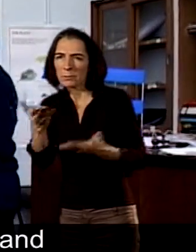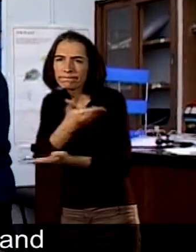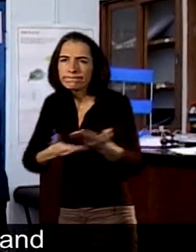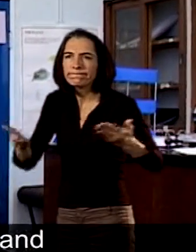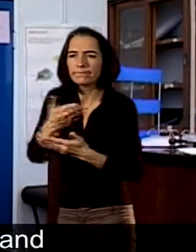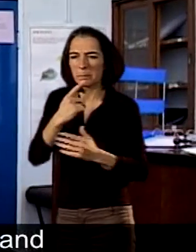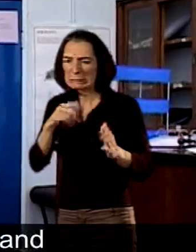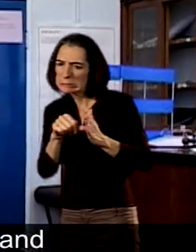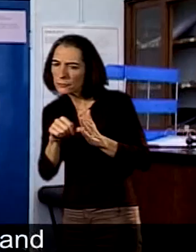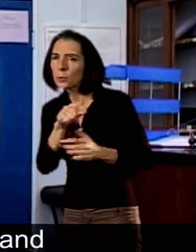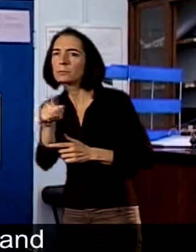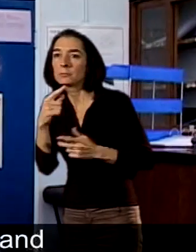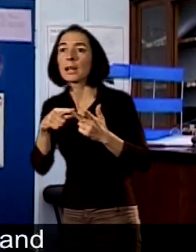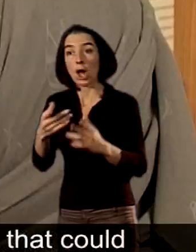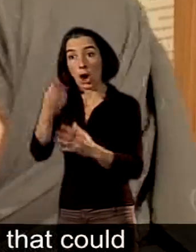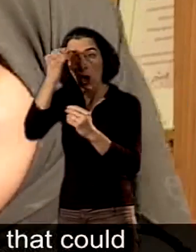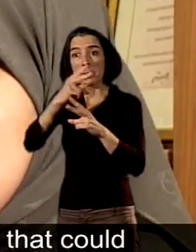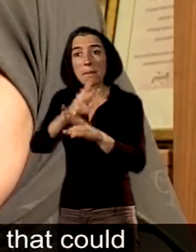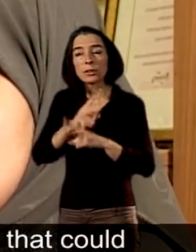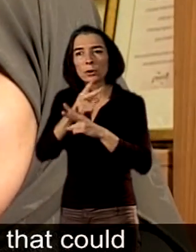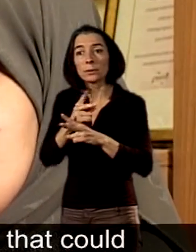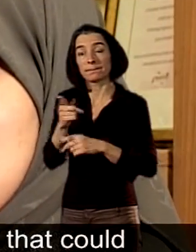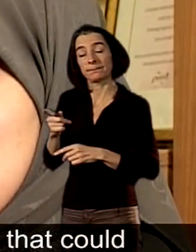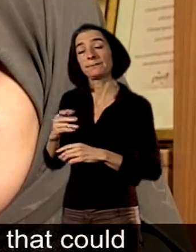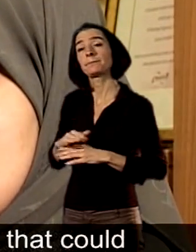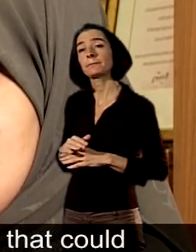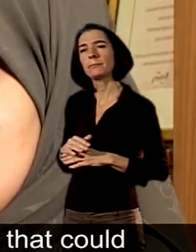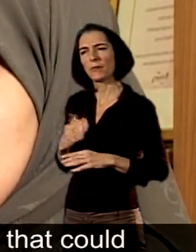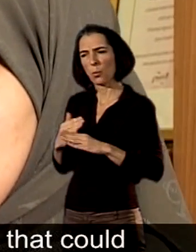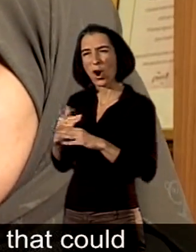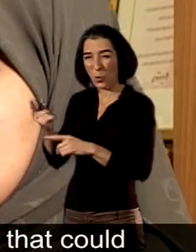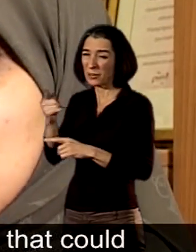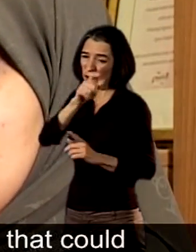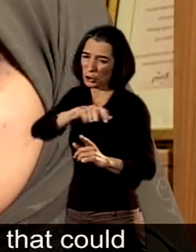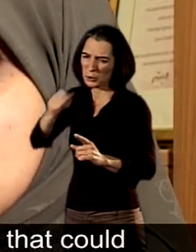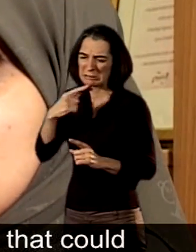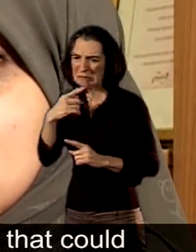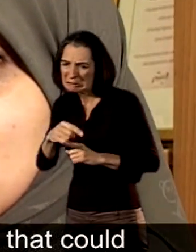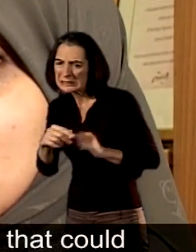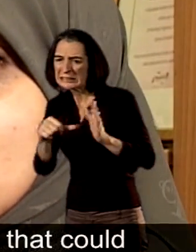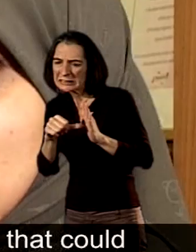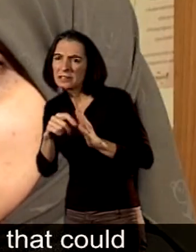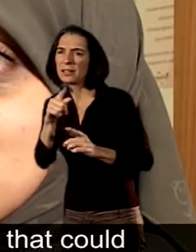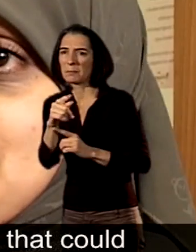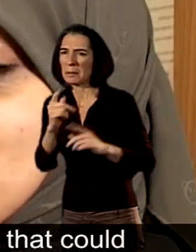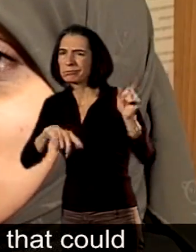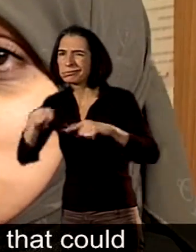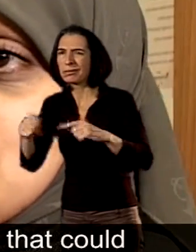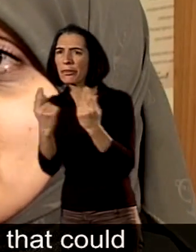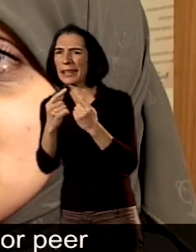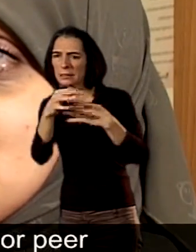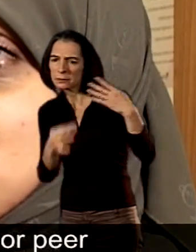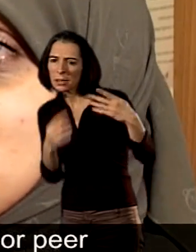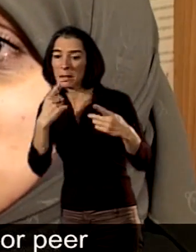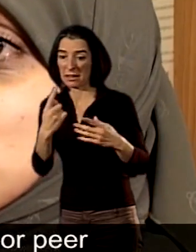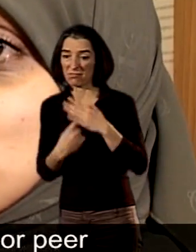and learning mentors. We work with disaffected students. That could be a wide range of things, from loss